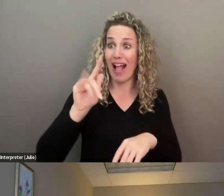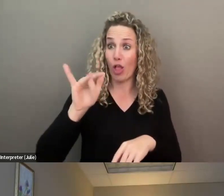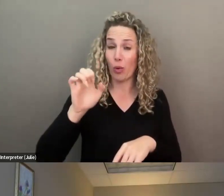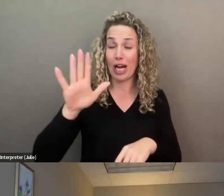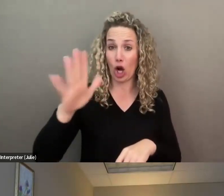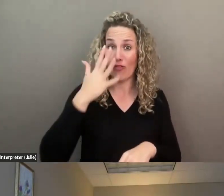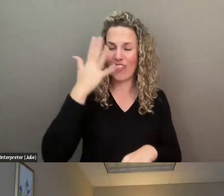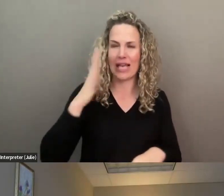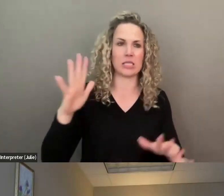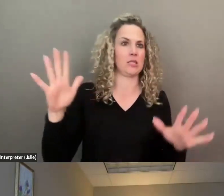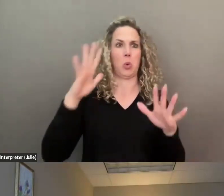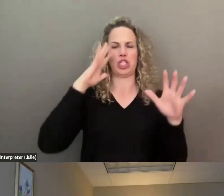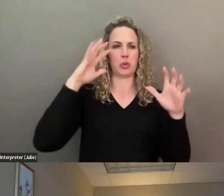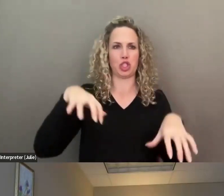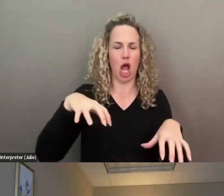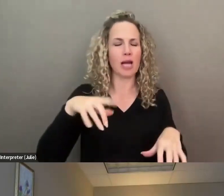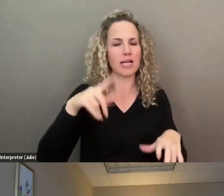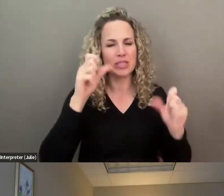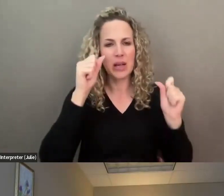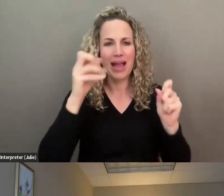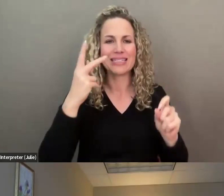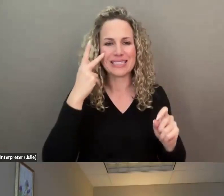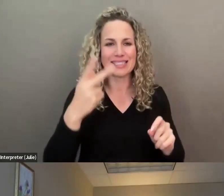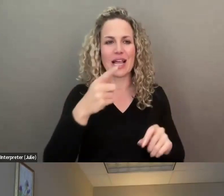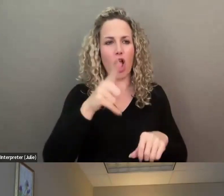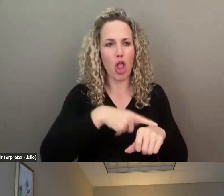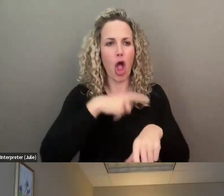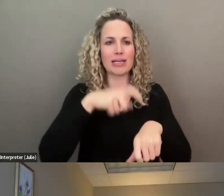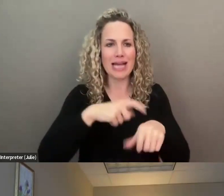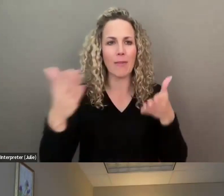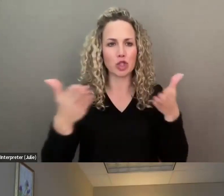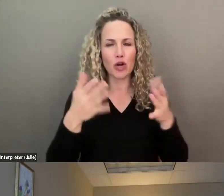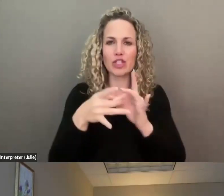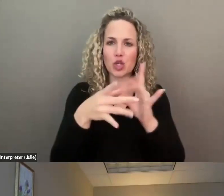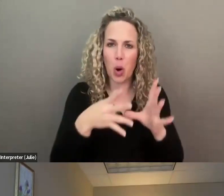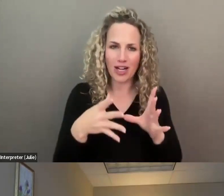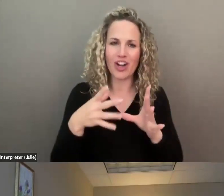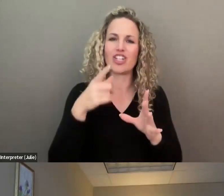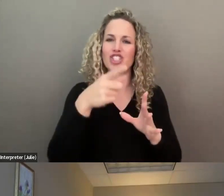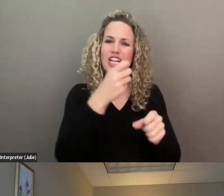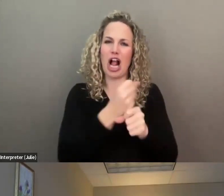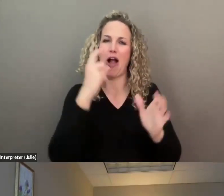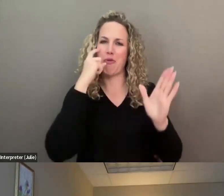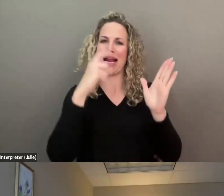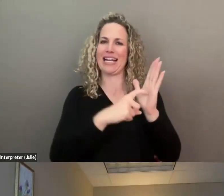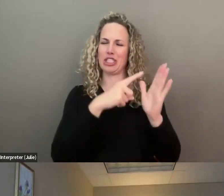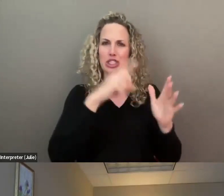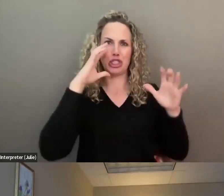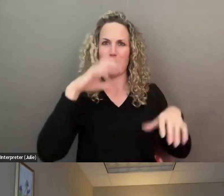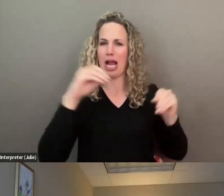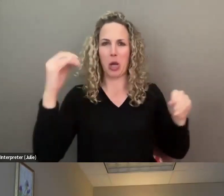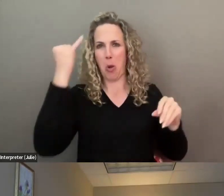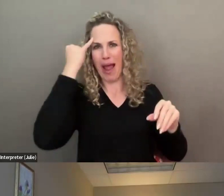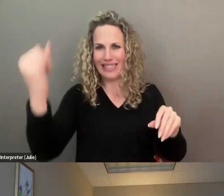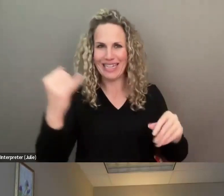amazing. I mean, it was absolutely amazing to see a longtime service coordinator like that getting the type of recognition for supporting,